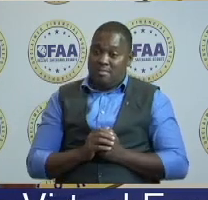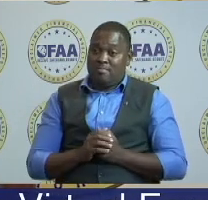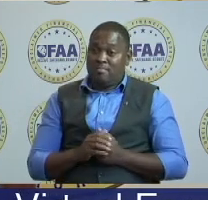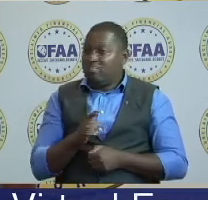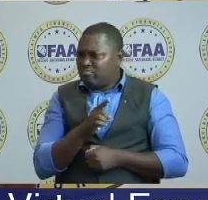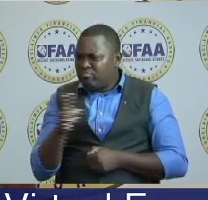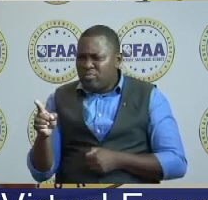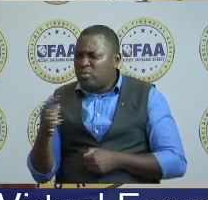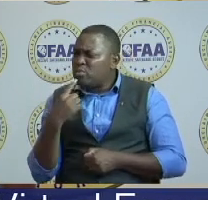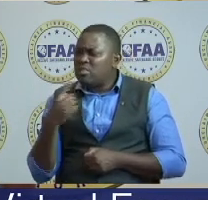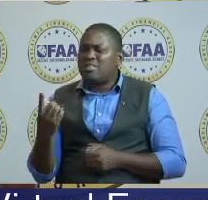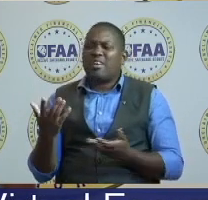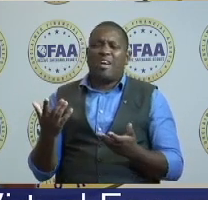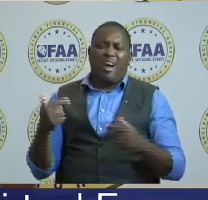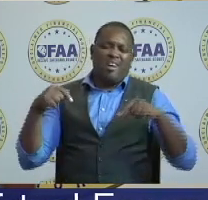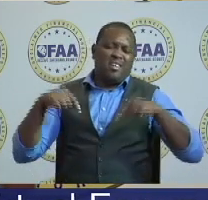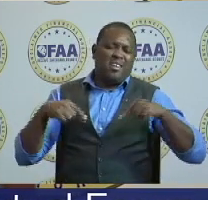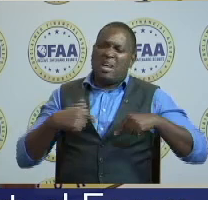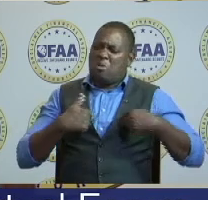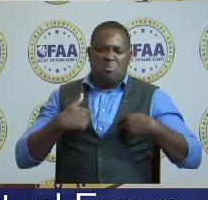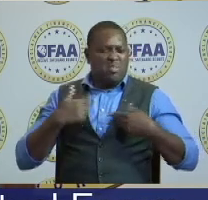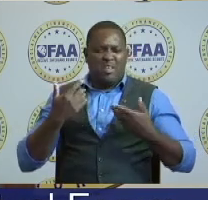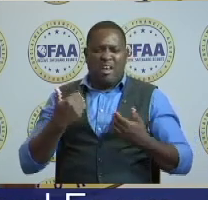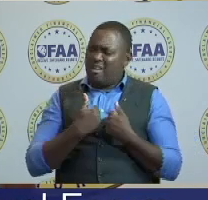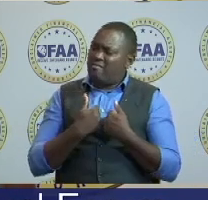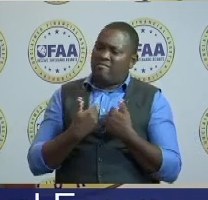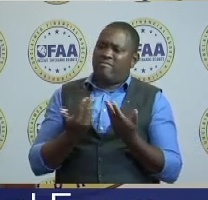to really say, now that I don't have